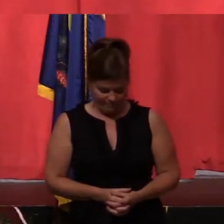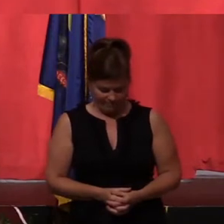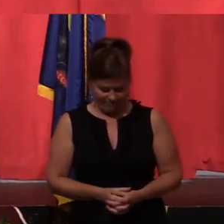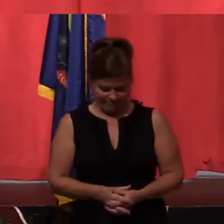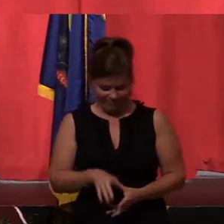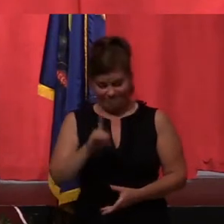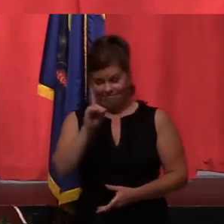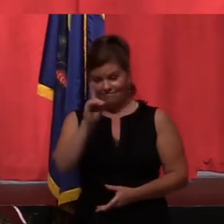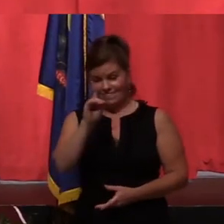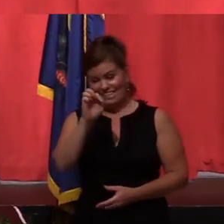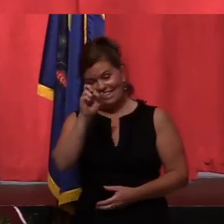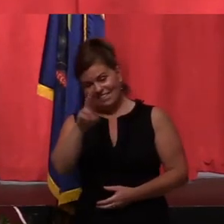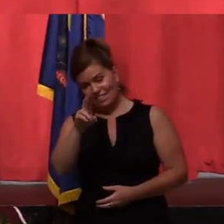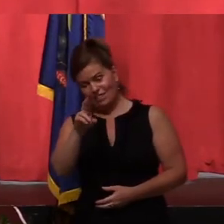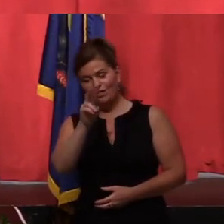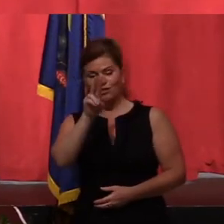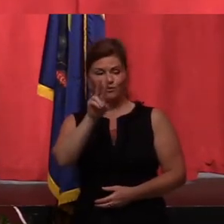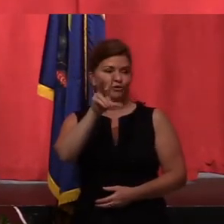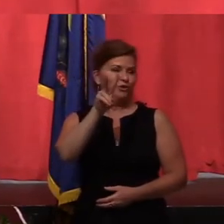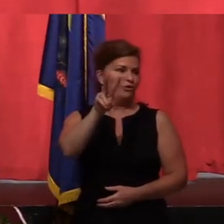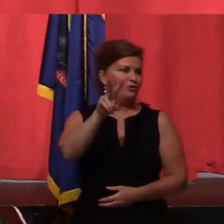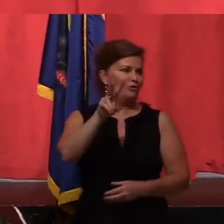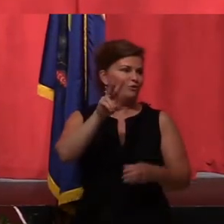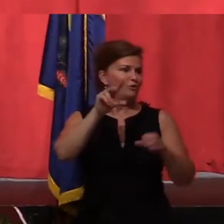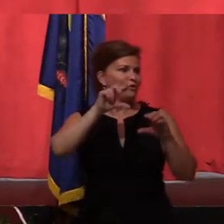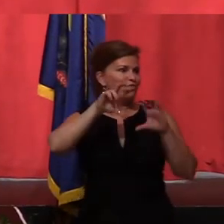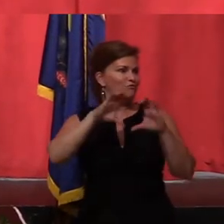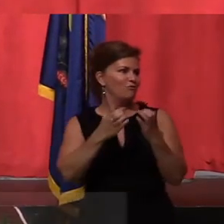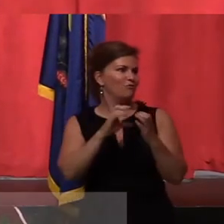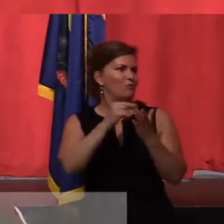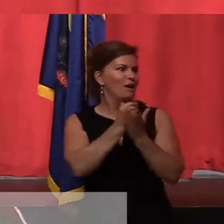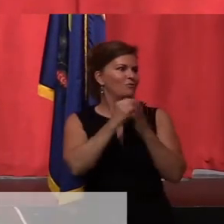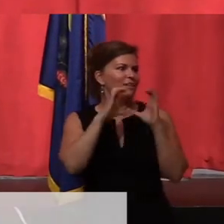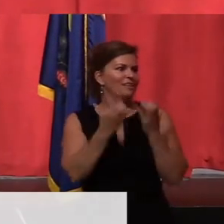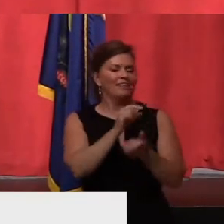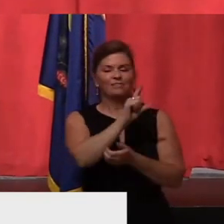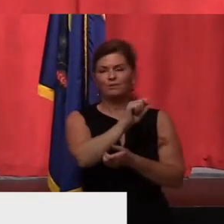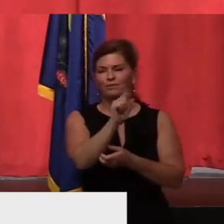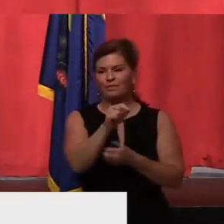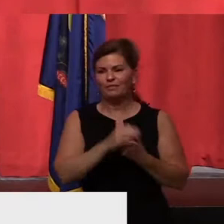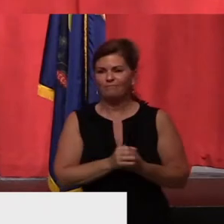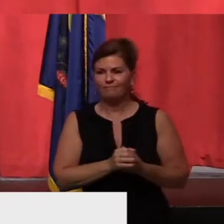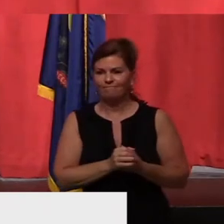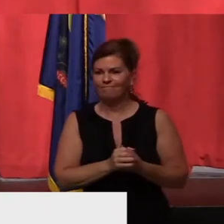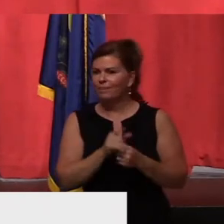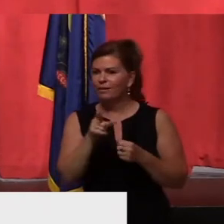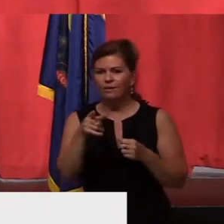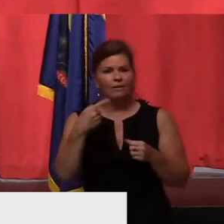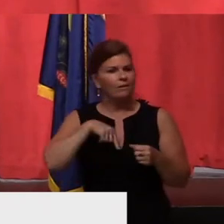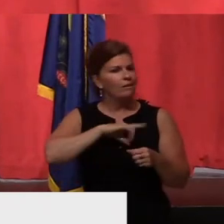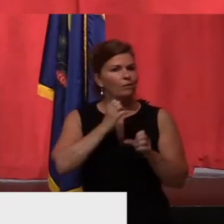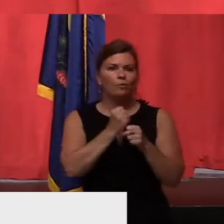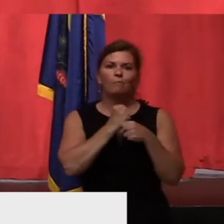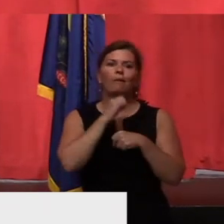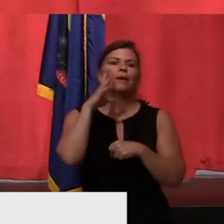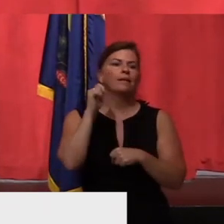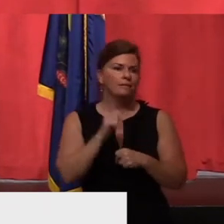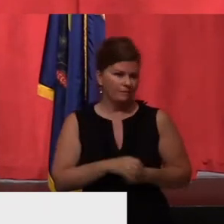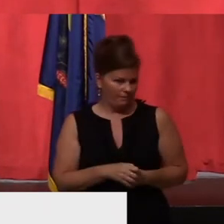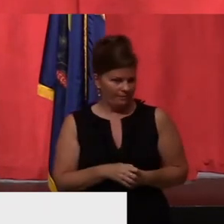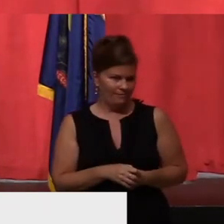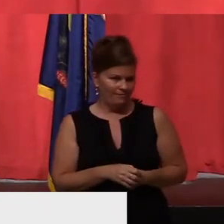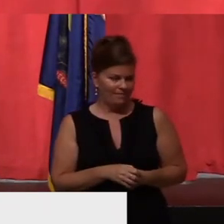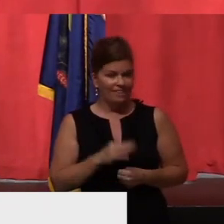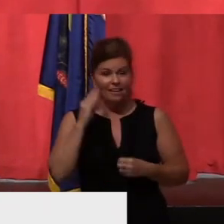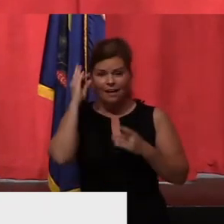Dear U-32 graduating class of 2020, we made it. I've been thinking